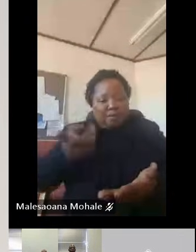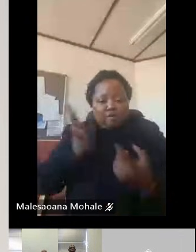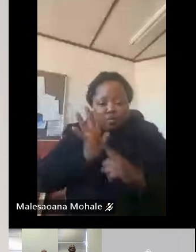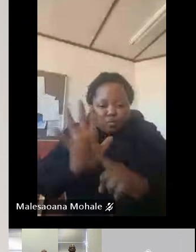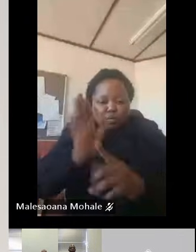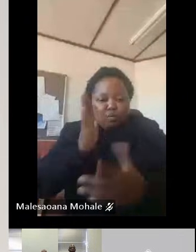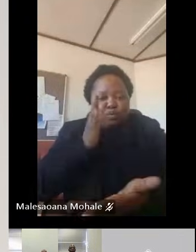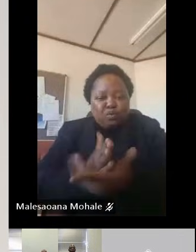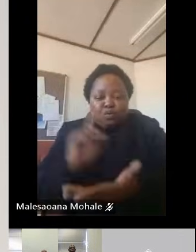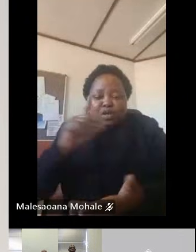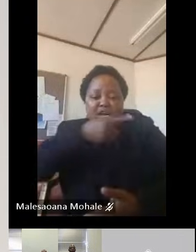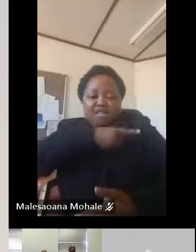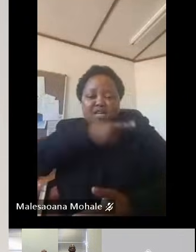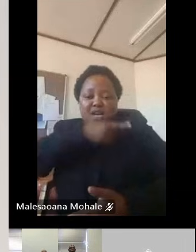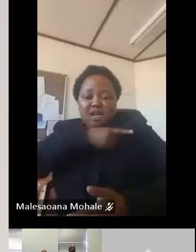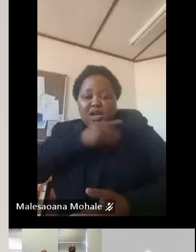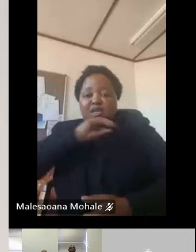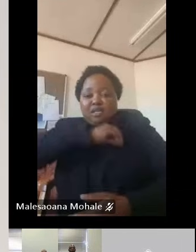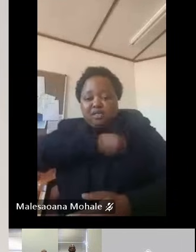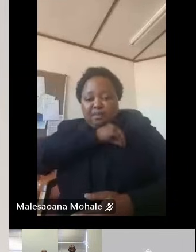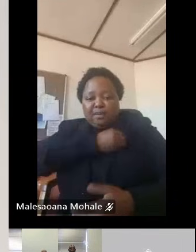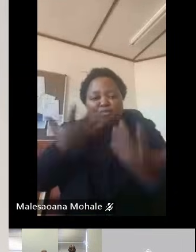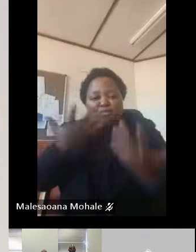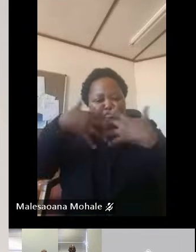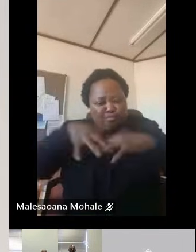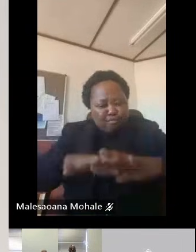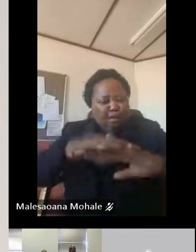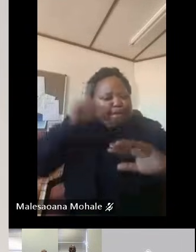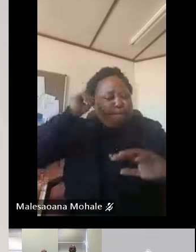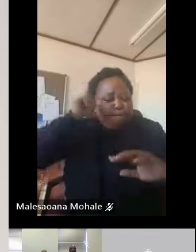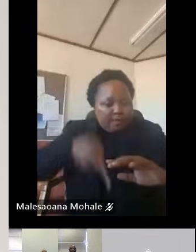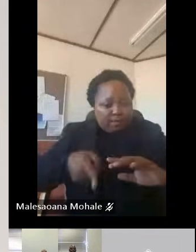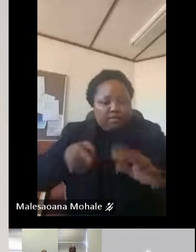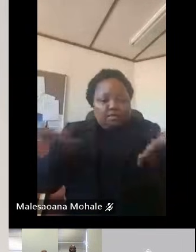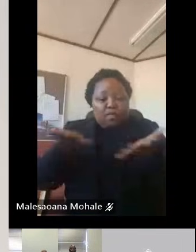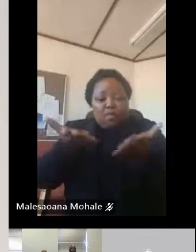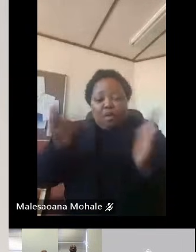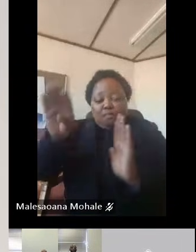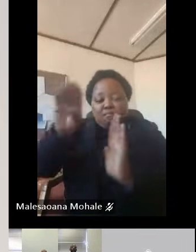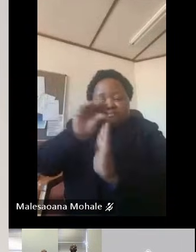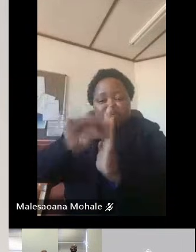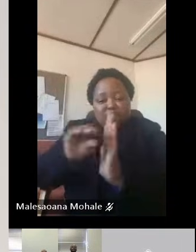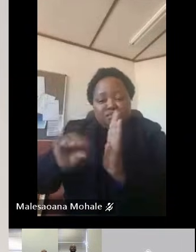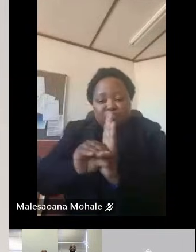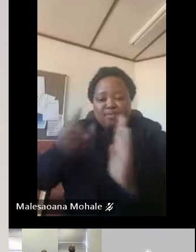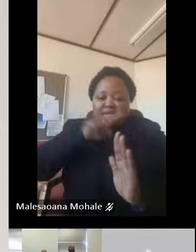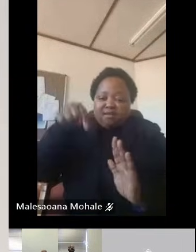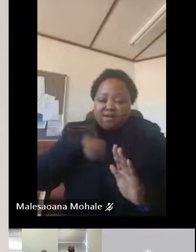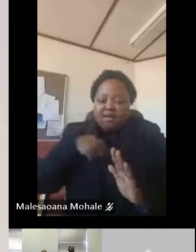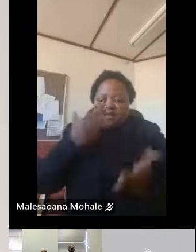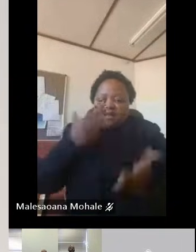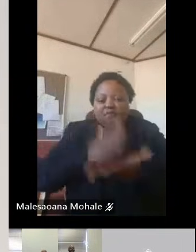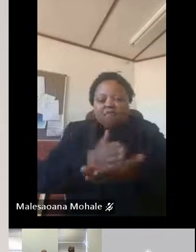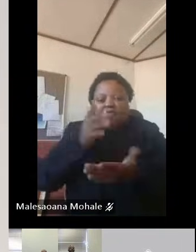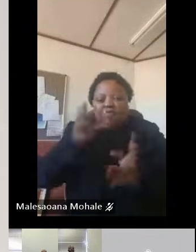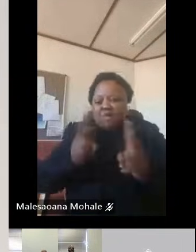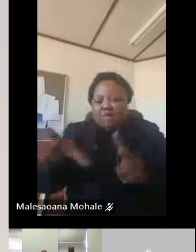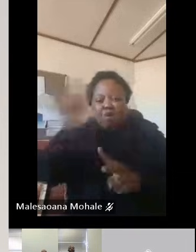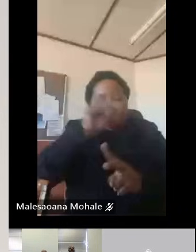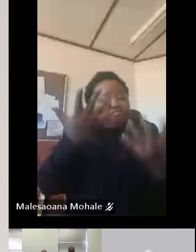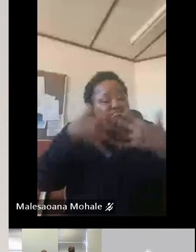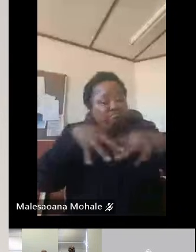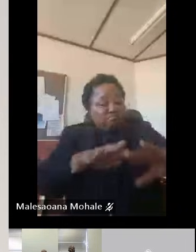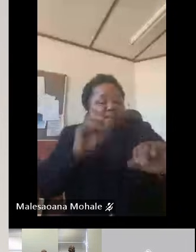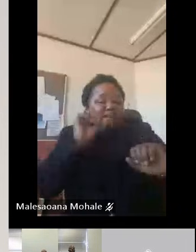and disability is mainstreamed in all our programming, and to ensure that nobody's left behind, to ensure that we